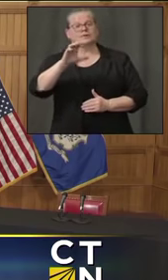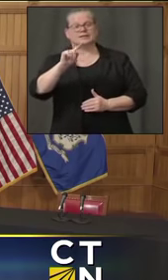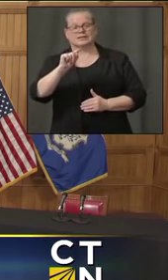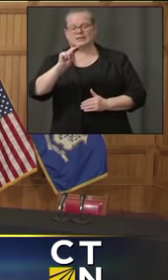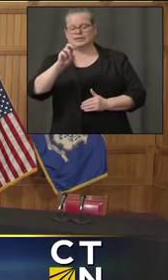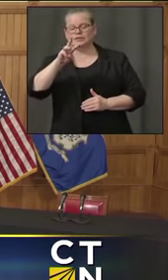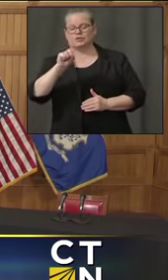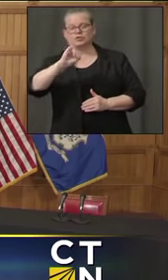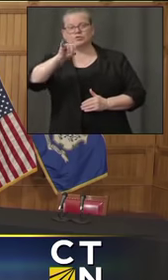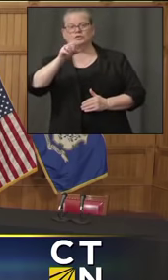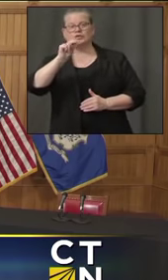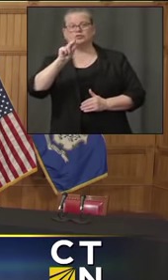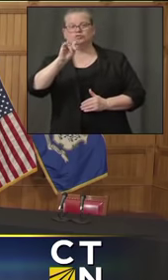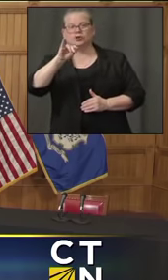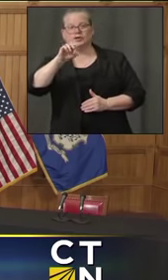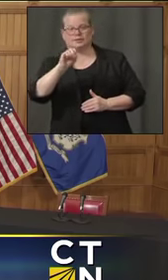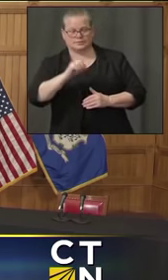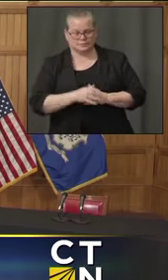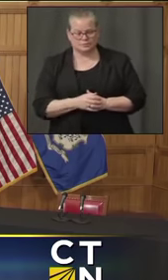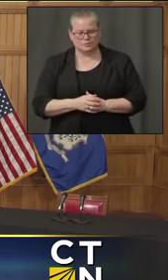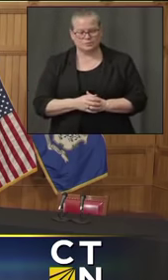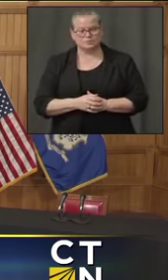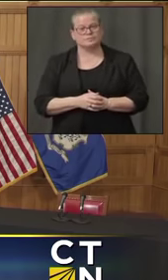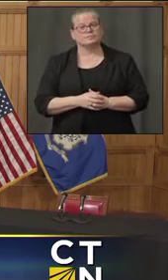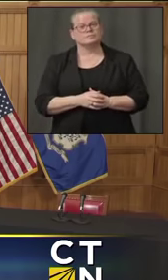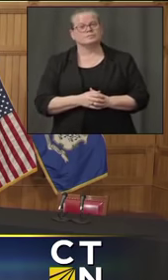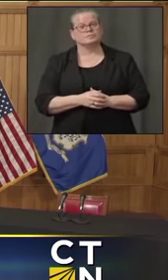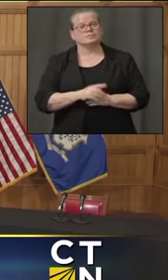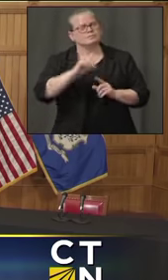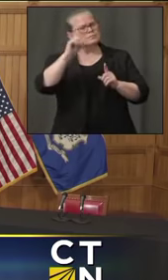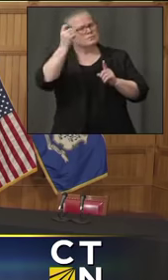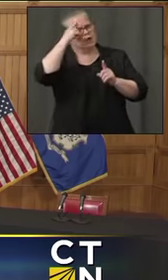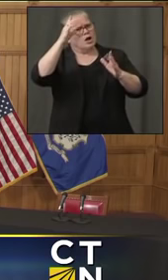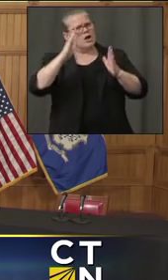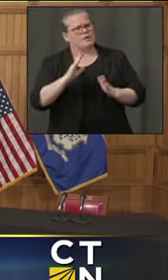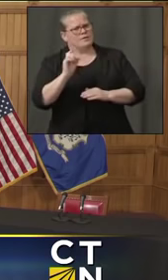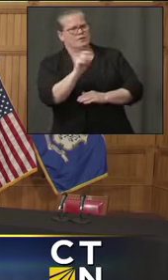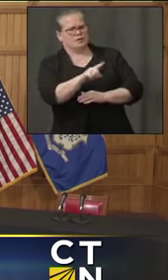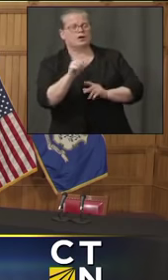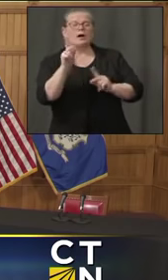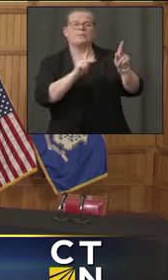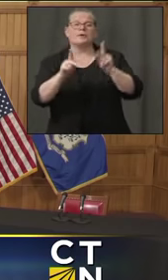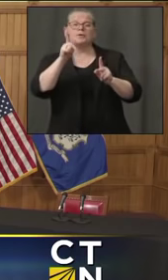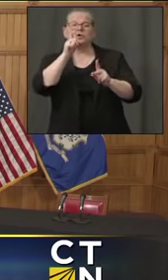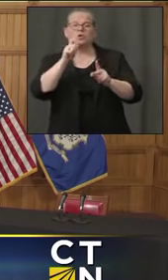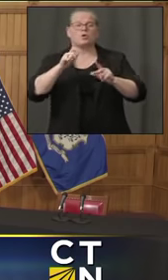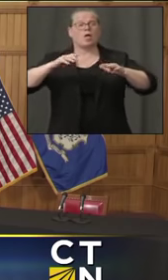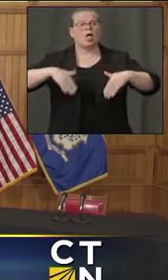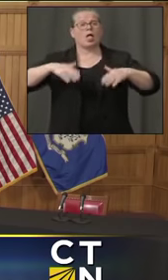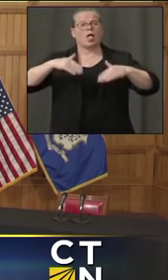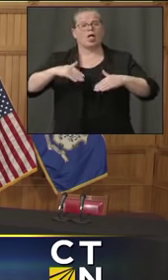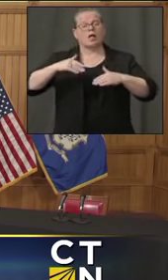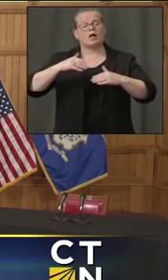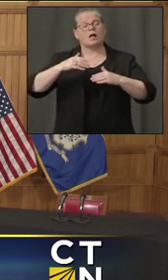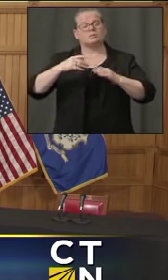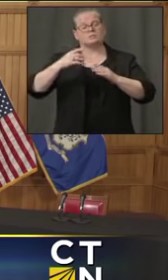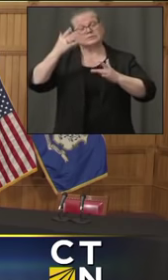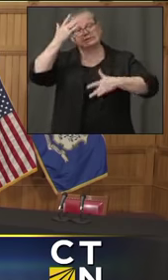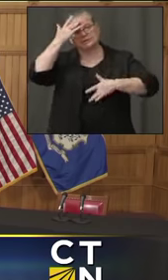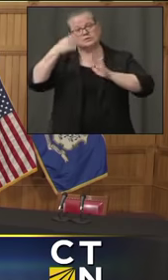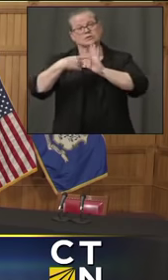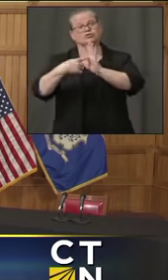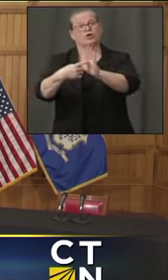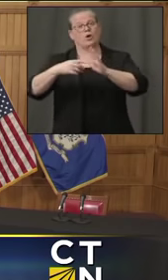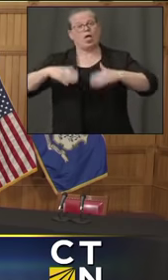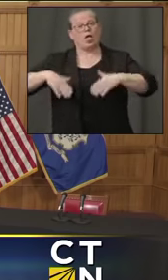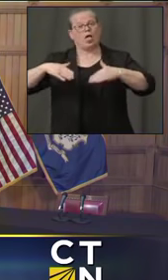Thanks, Max. Good morning. Governor, when will the asymptomatic people be allowed to start getting tested? In the